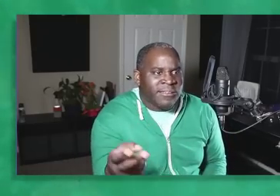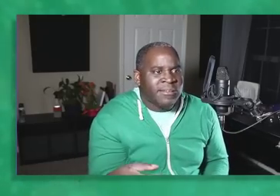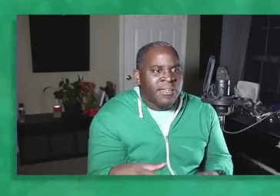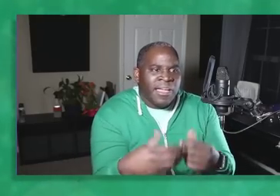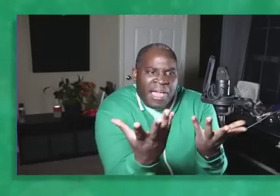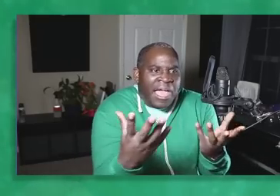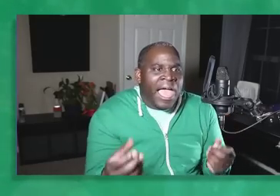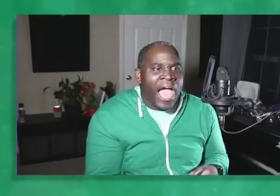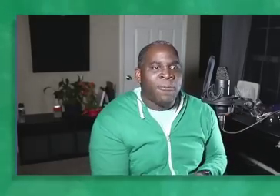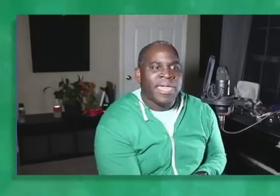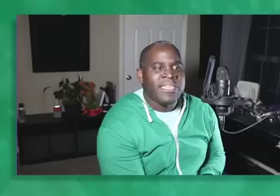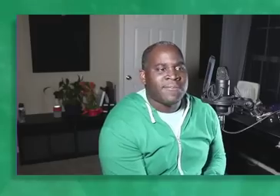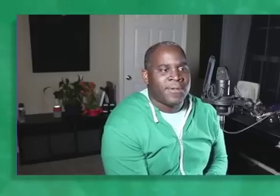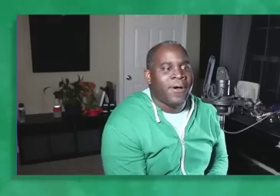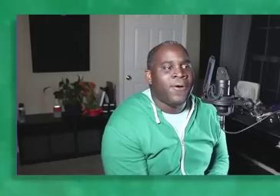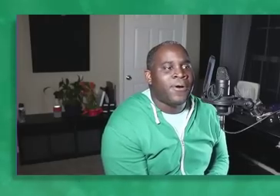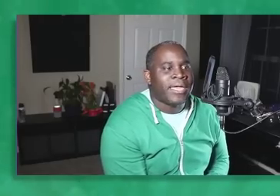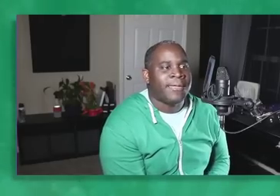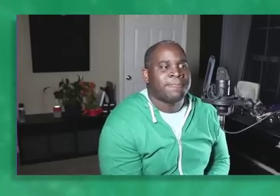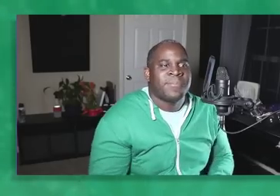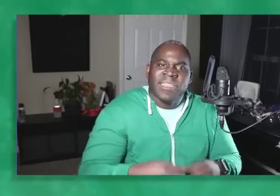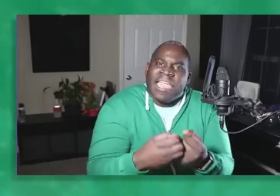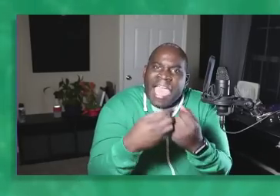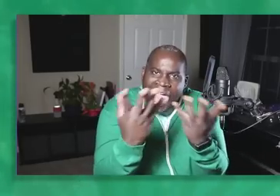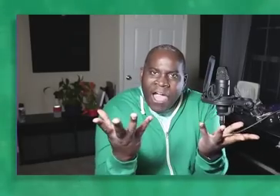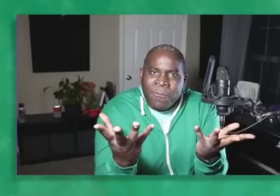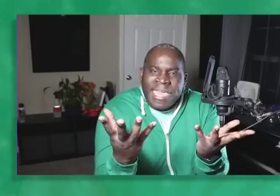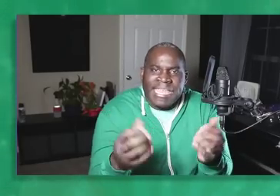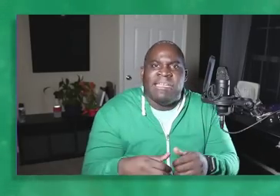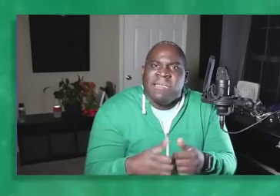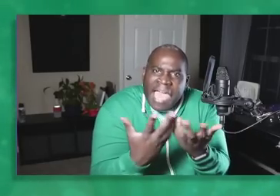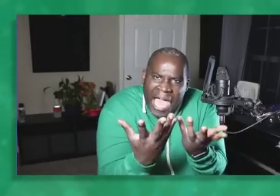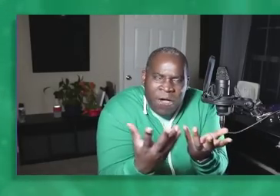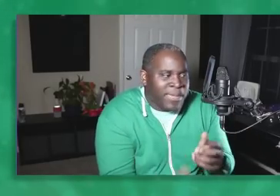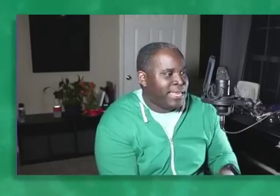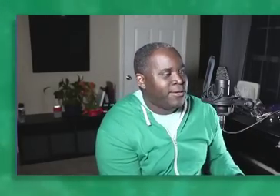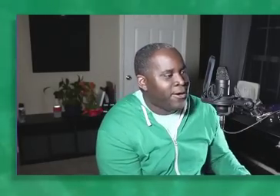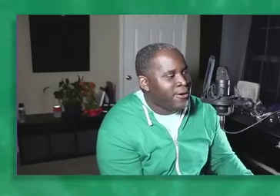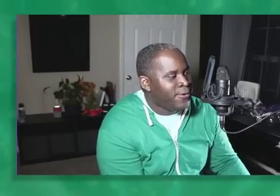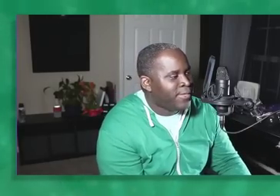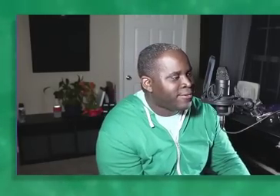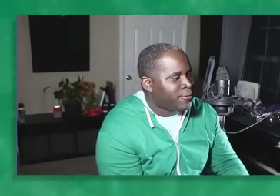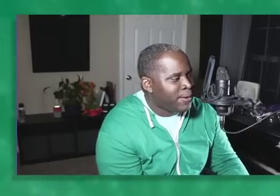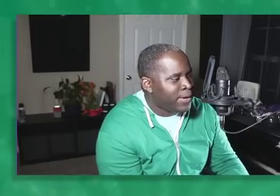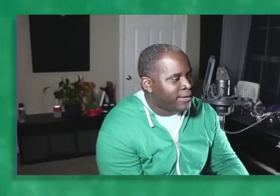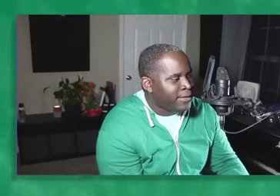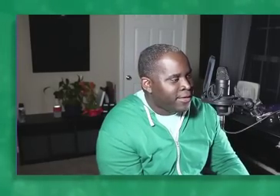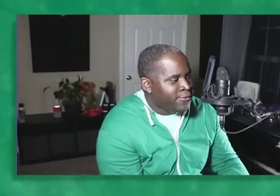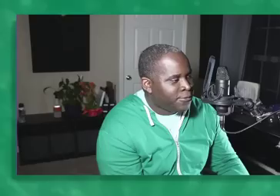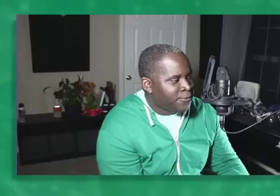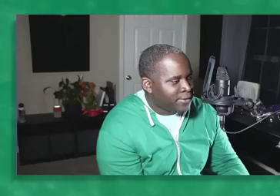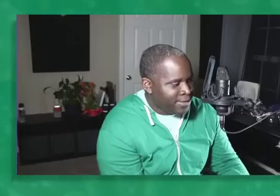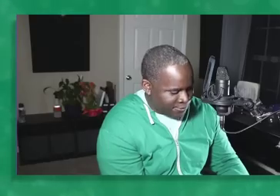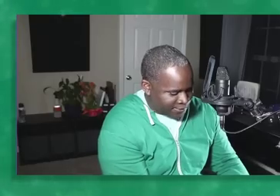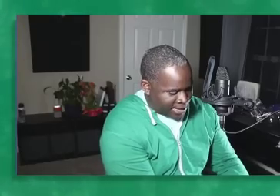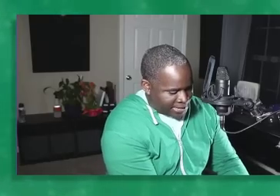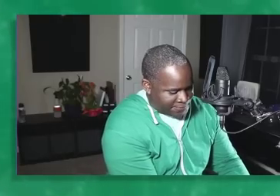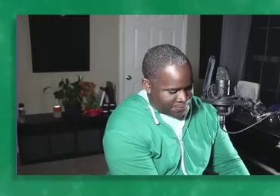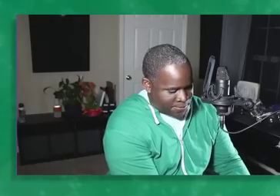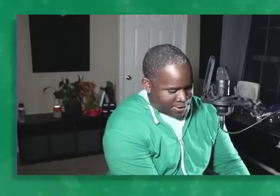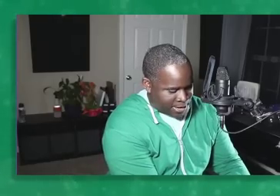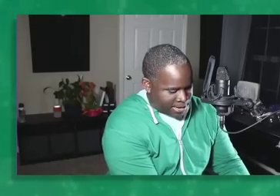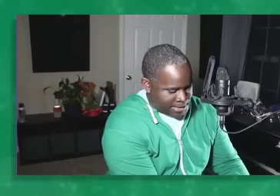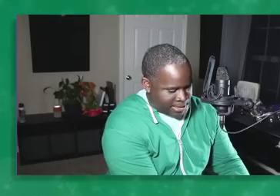We. How many of you are there? How many of you? Oh, okay. We? How many? Oh, that's a great one. So there's another